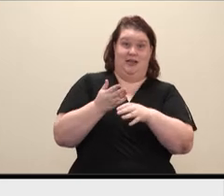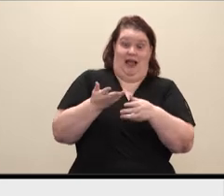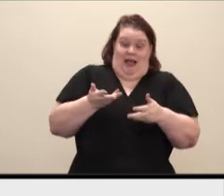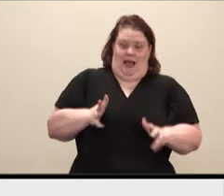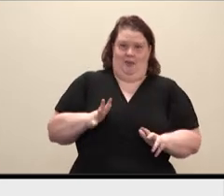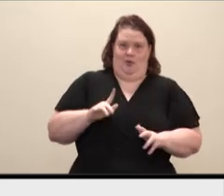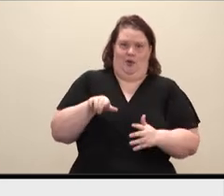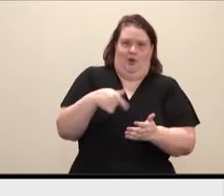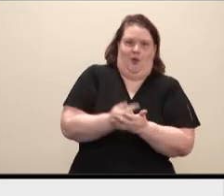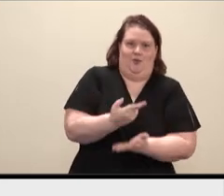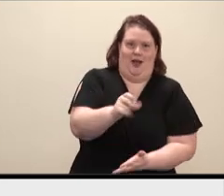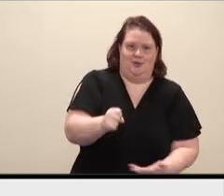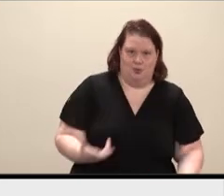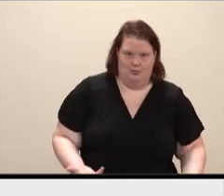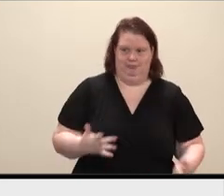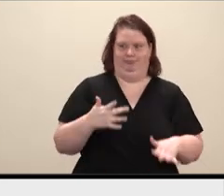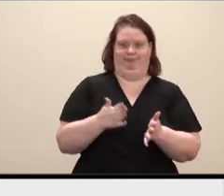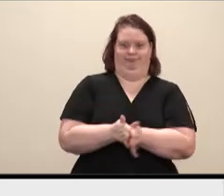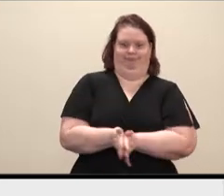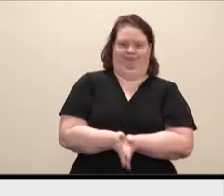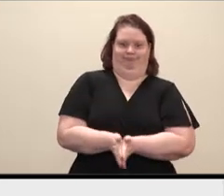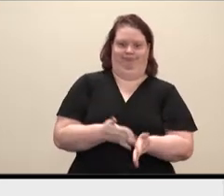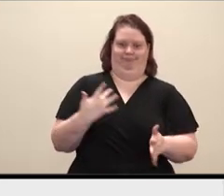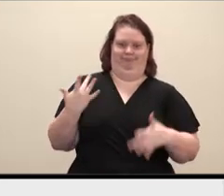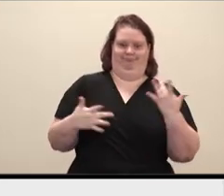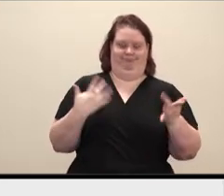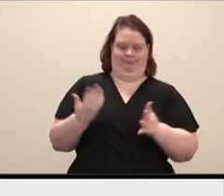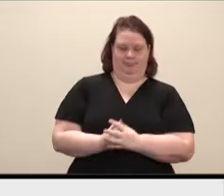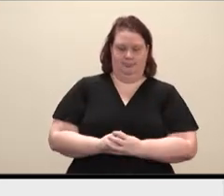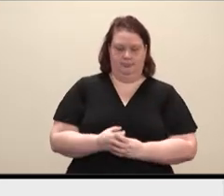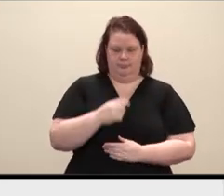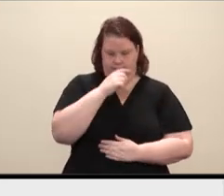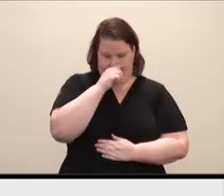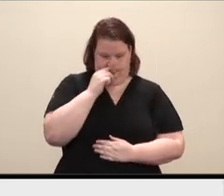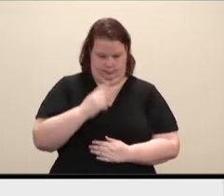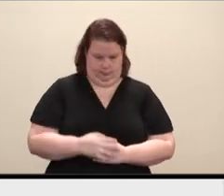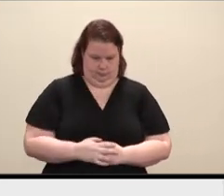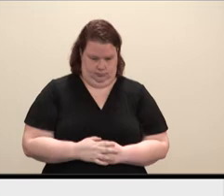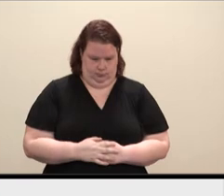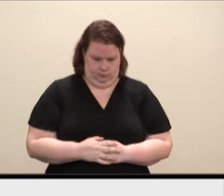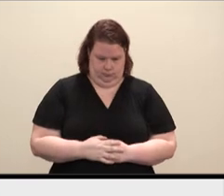exciting. So we also, this is a very interesting